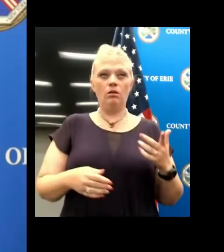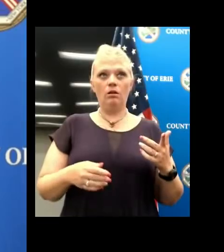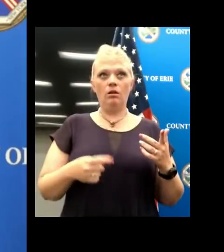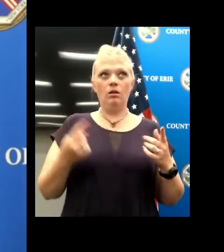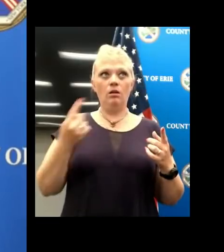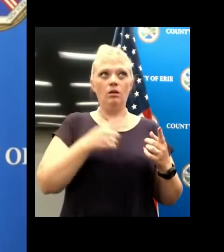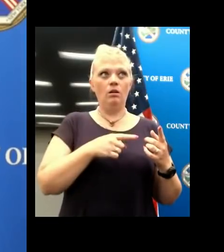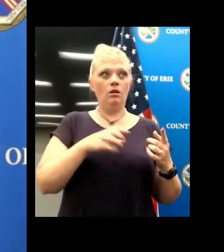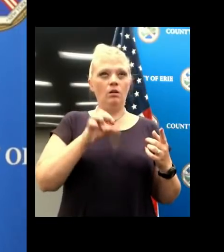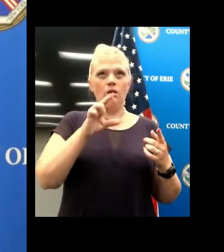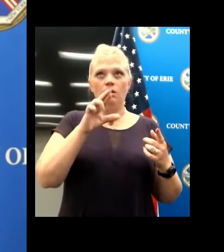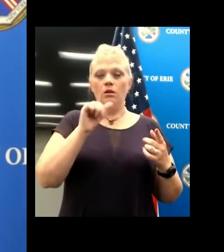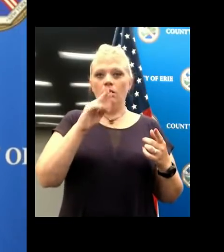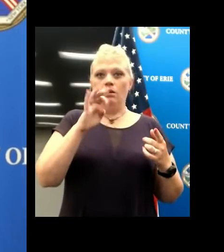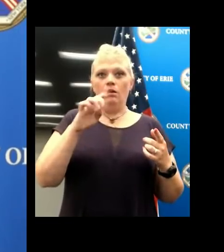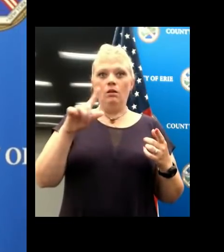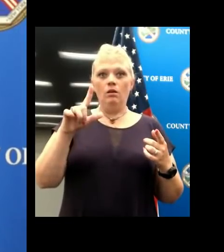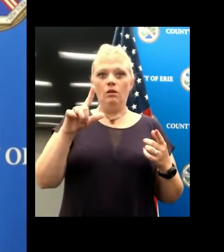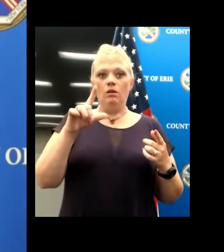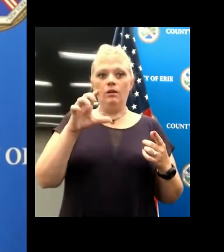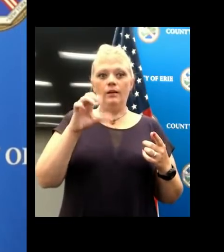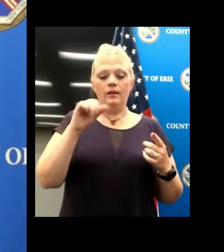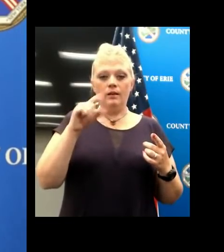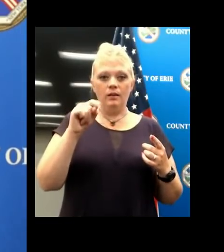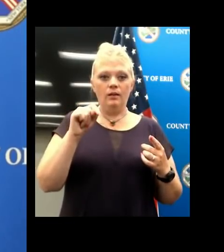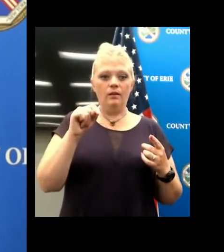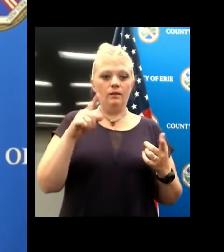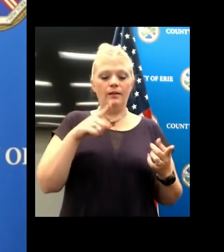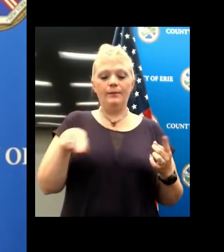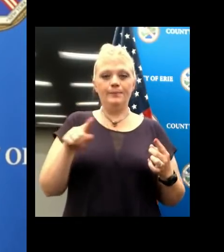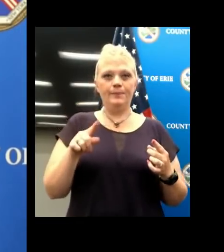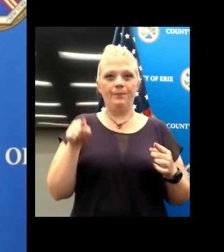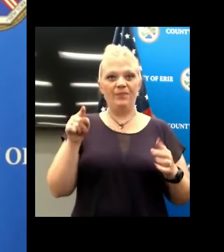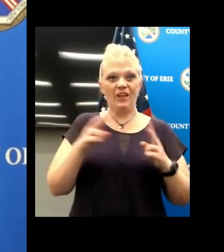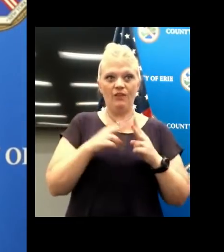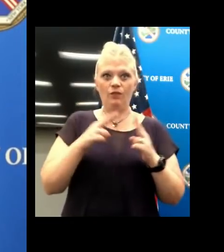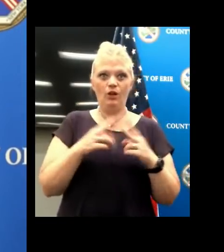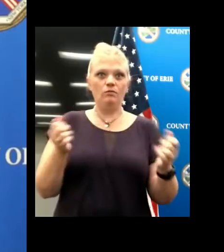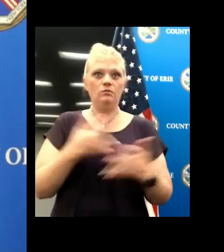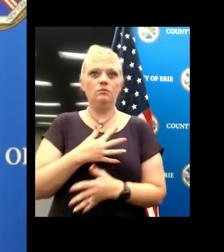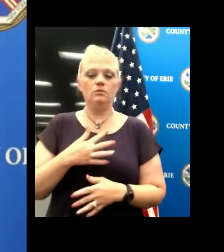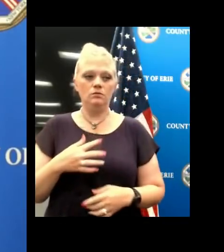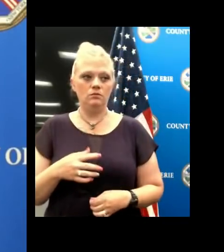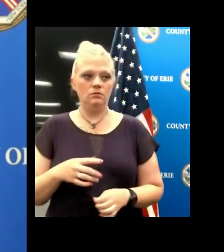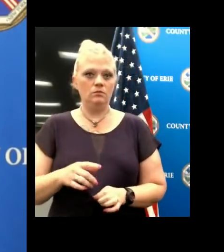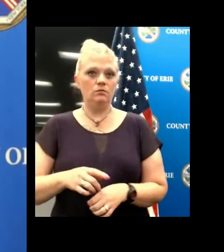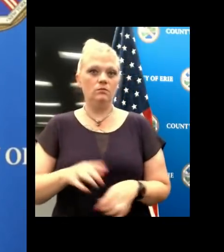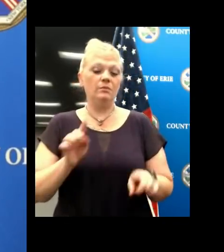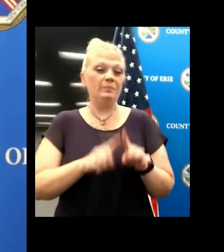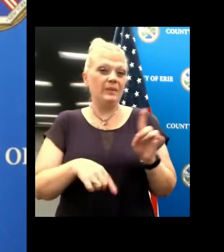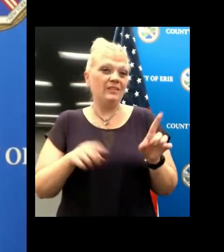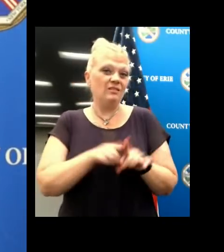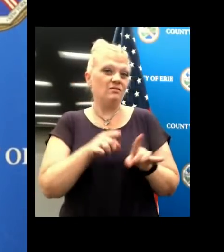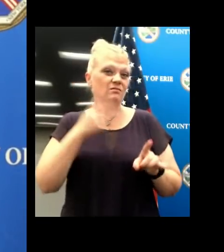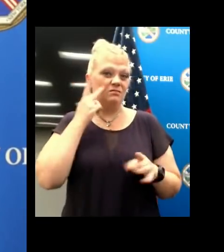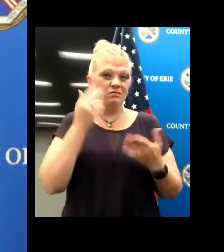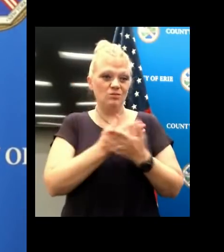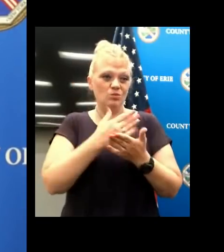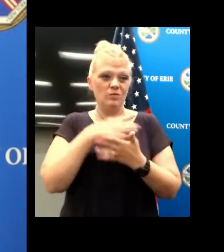and Kirk Crandall from Cattaraugus and Allegheny County, they're very afraid of it, but they're also seeing new cases in their